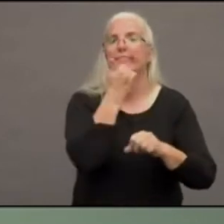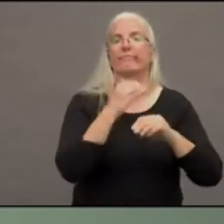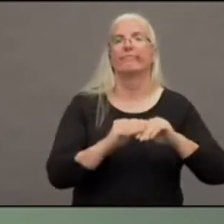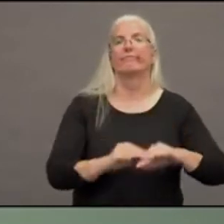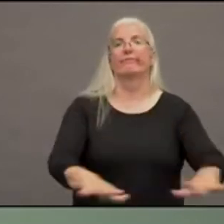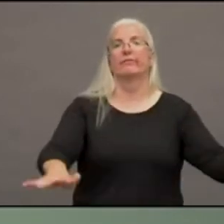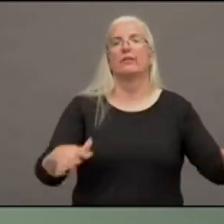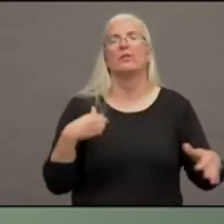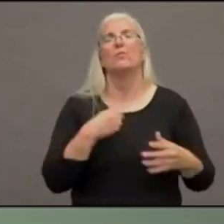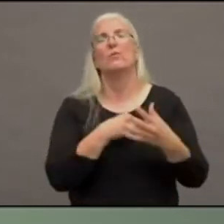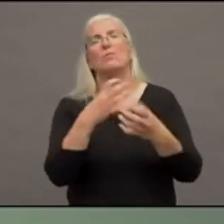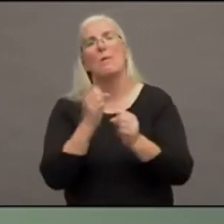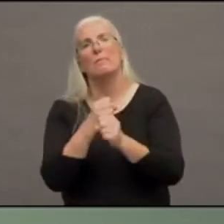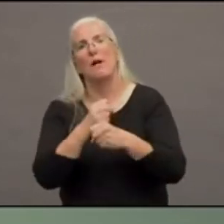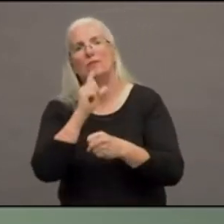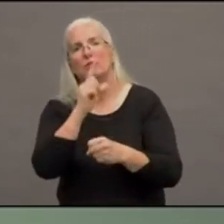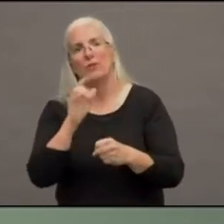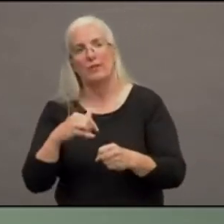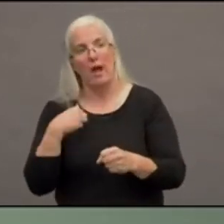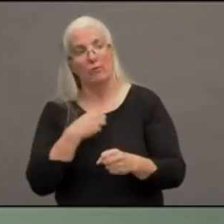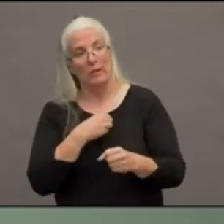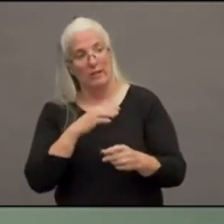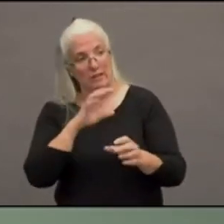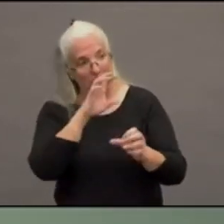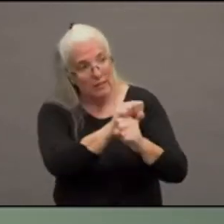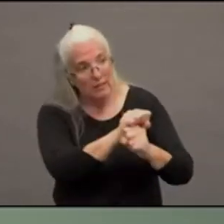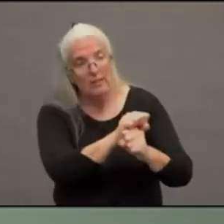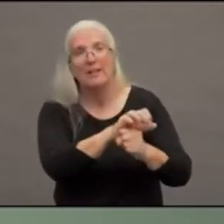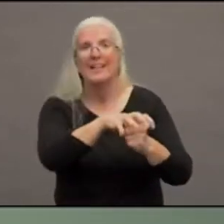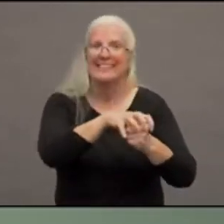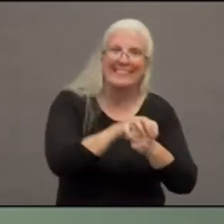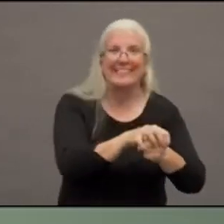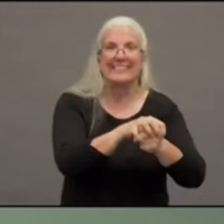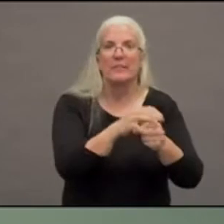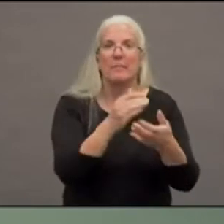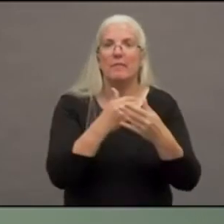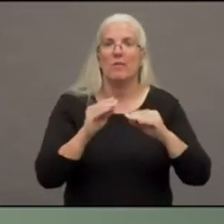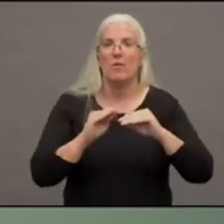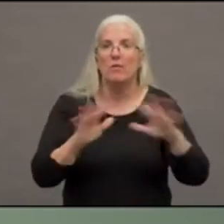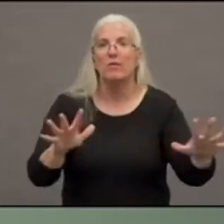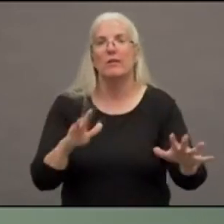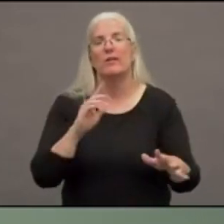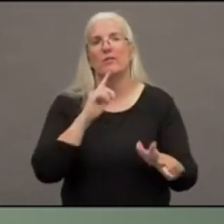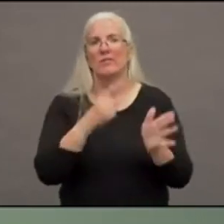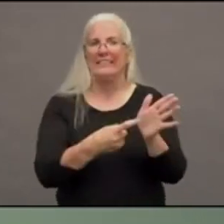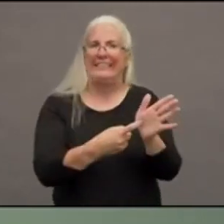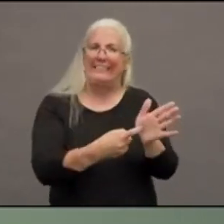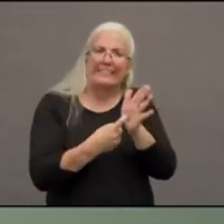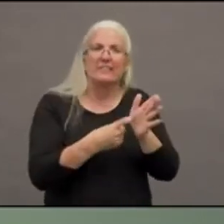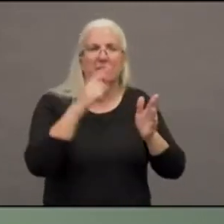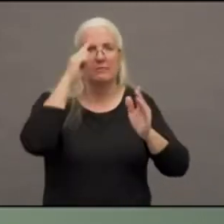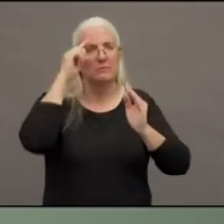such outbreaks. And so that's an important new mandatory expectation